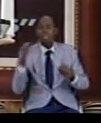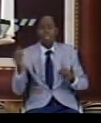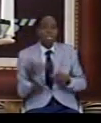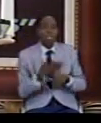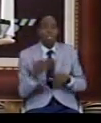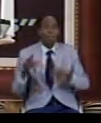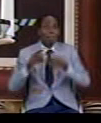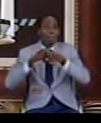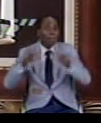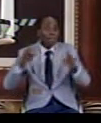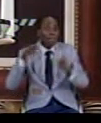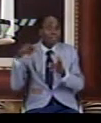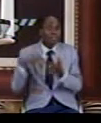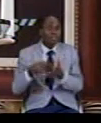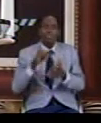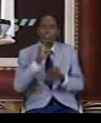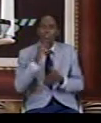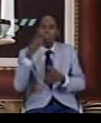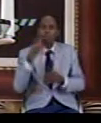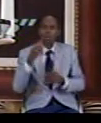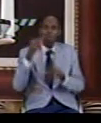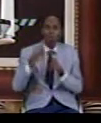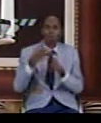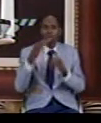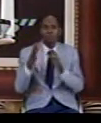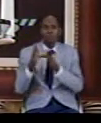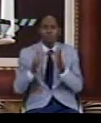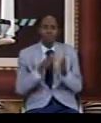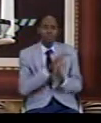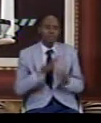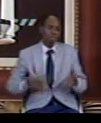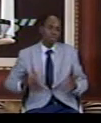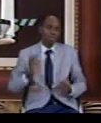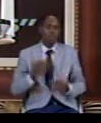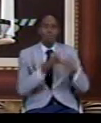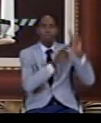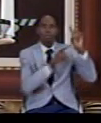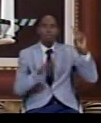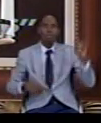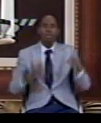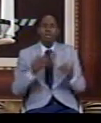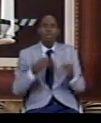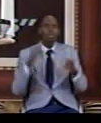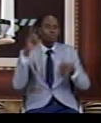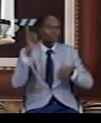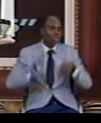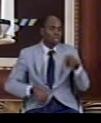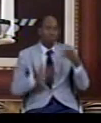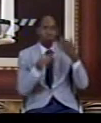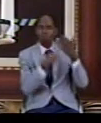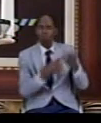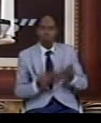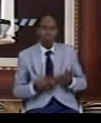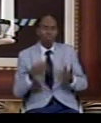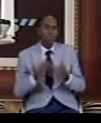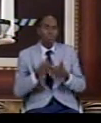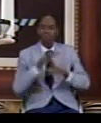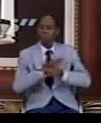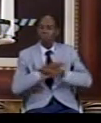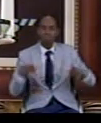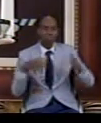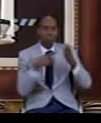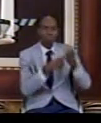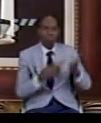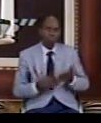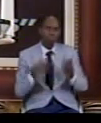But this is the word of Jesus Christ our Lord. And it is incontestable. It is indisputable.